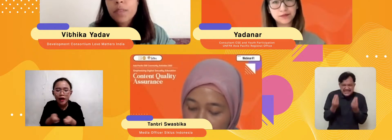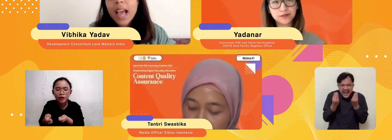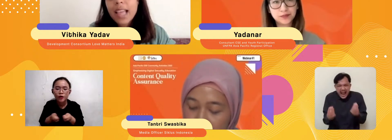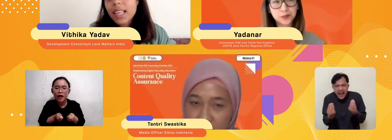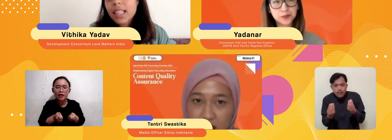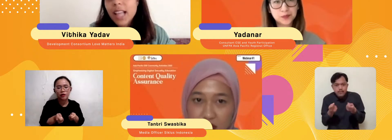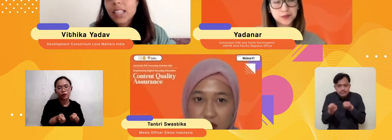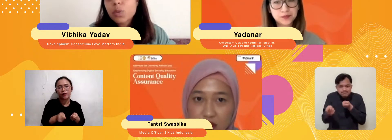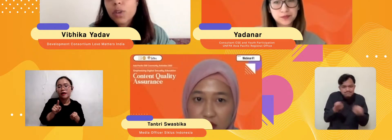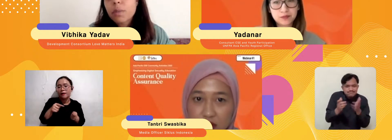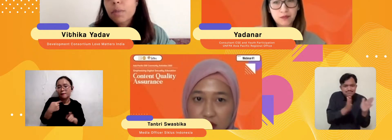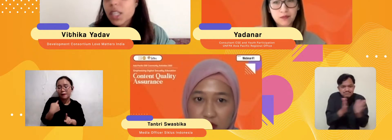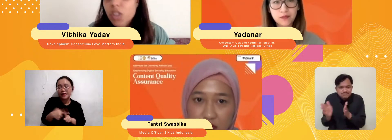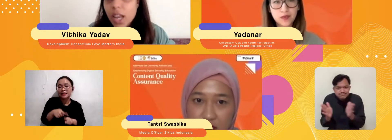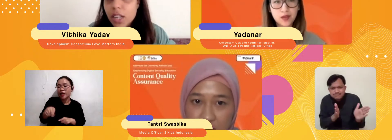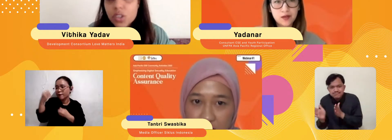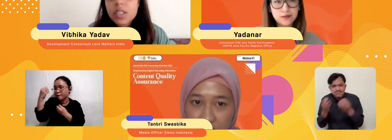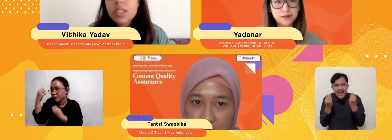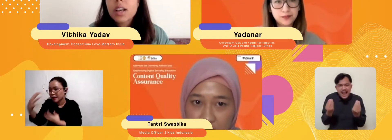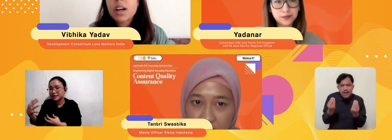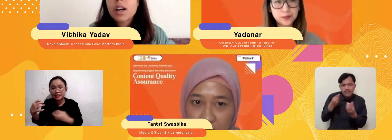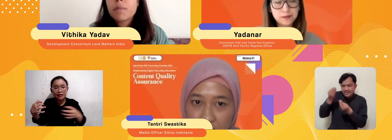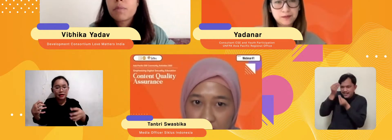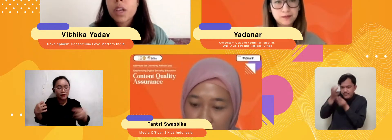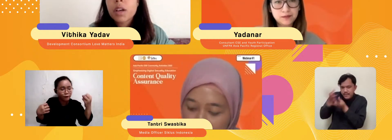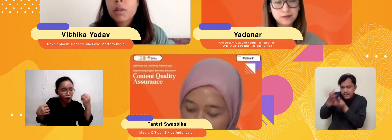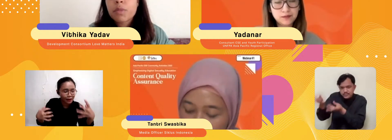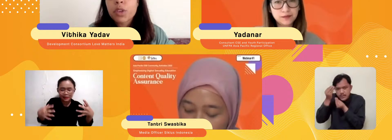So I think that's one of the biggest challenges,